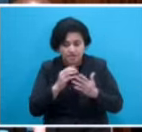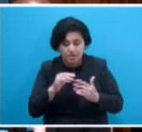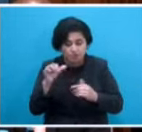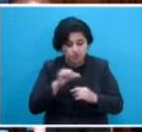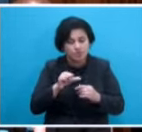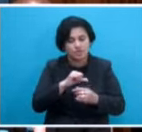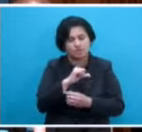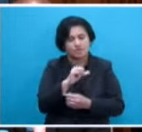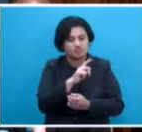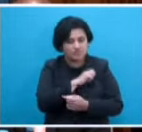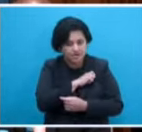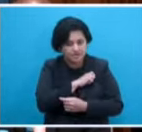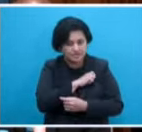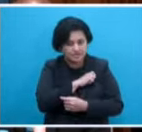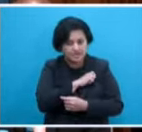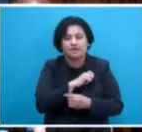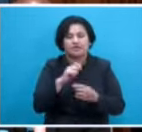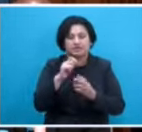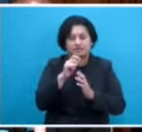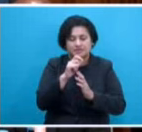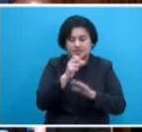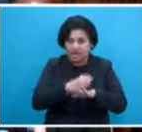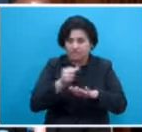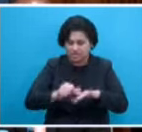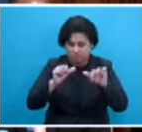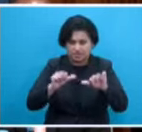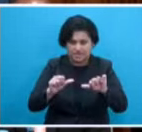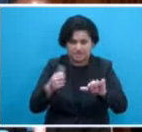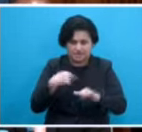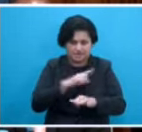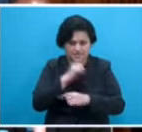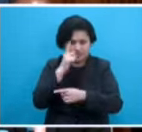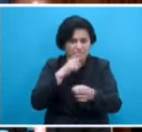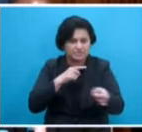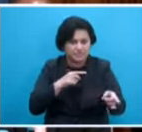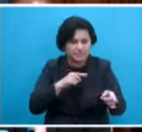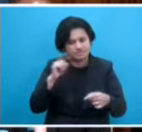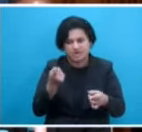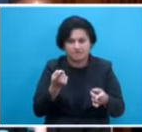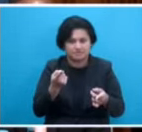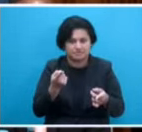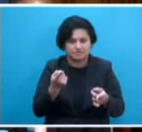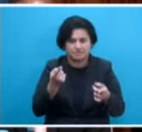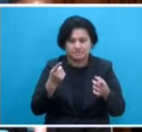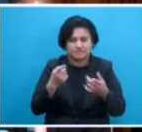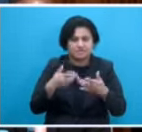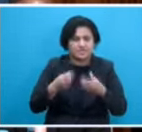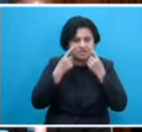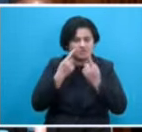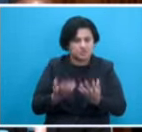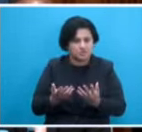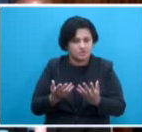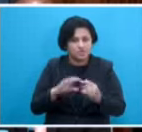institutions that the public depends on to protect us. We are left with no choice, Honorable Speaker, but to turn to our people for their voice